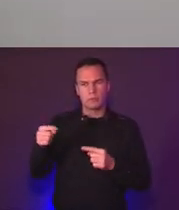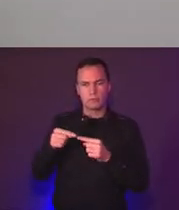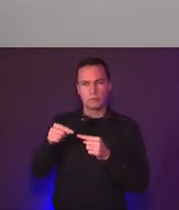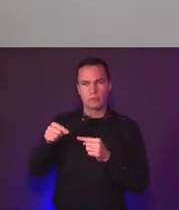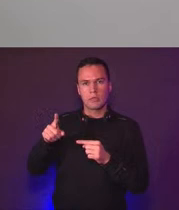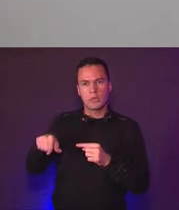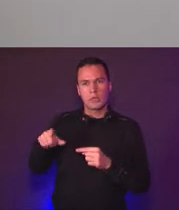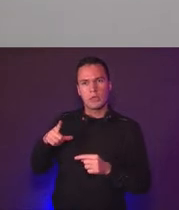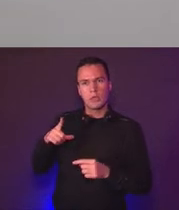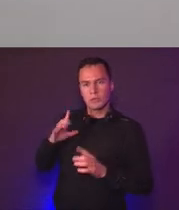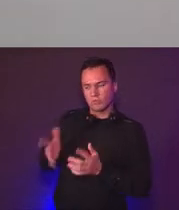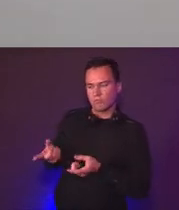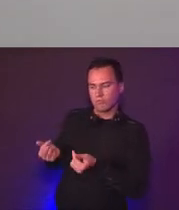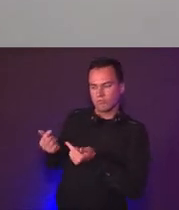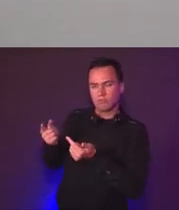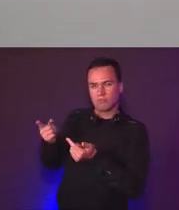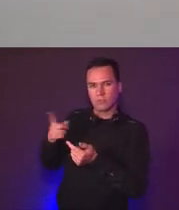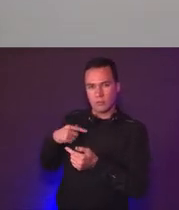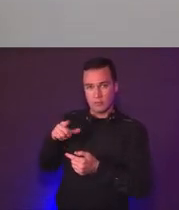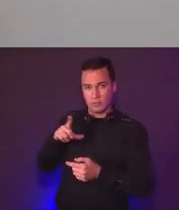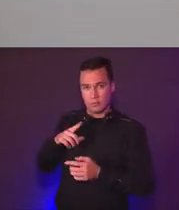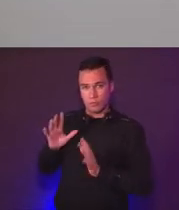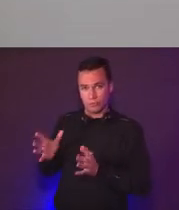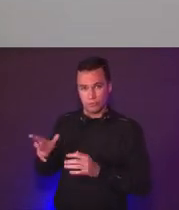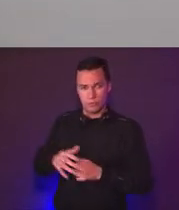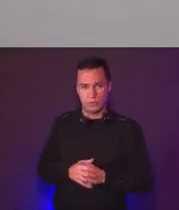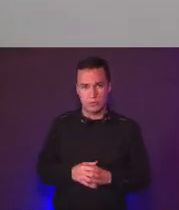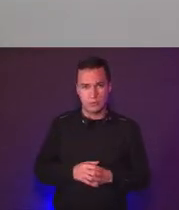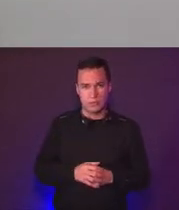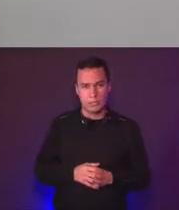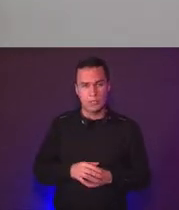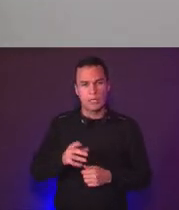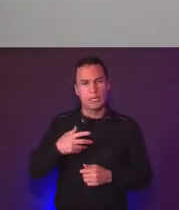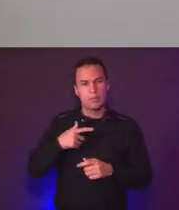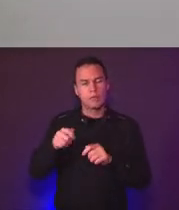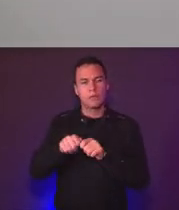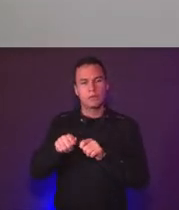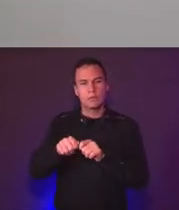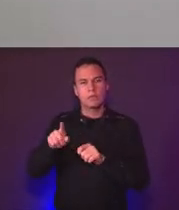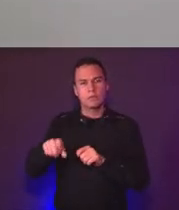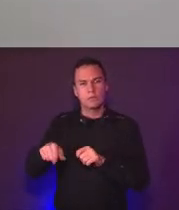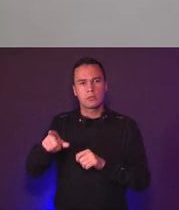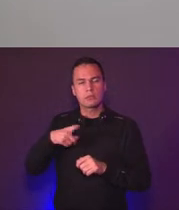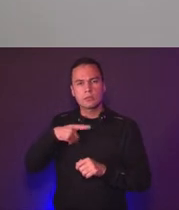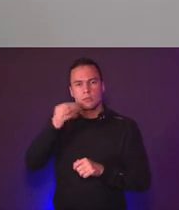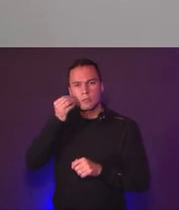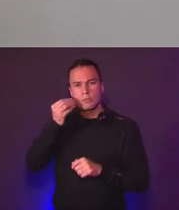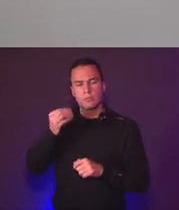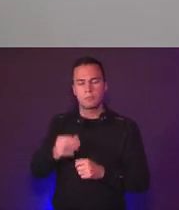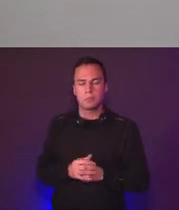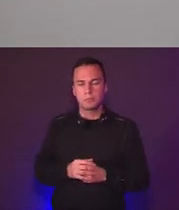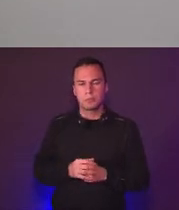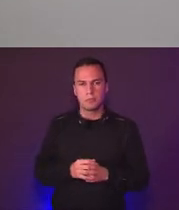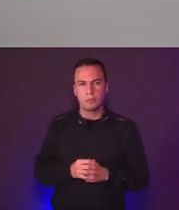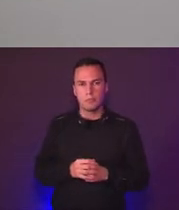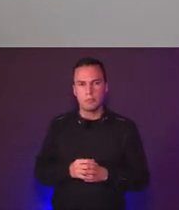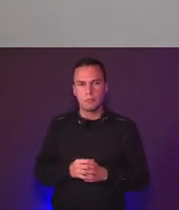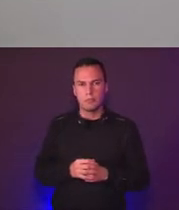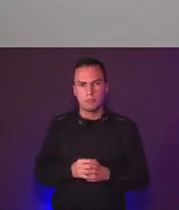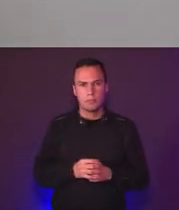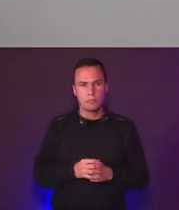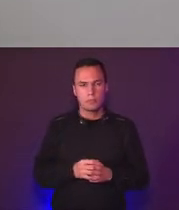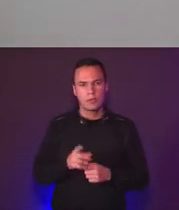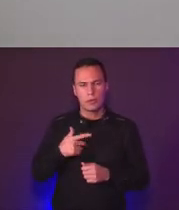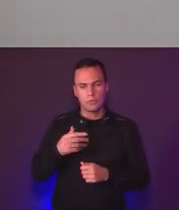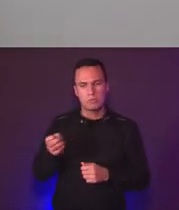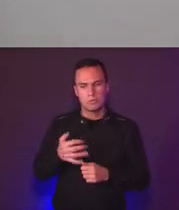I wouldn't make any money and I needed to be a doctor. I didn't tell Dad when I changed my major to journalism. I knew